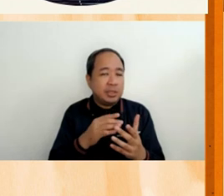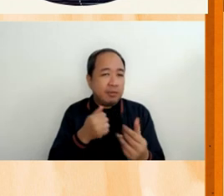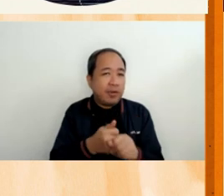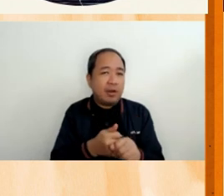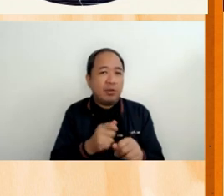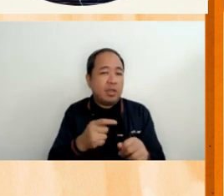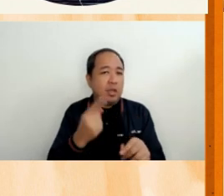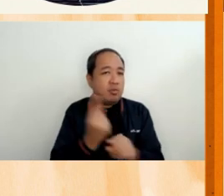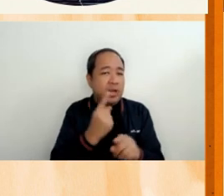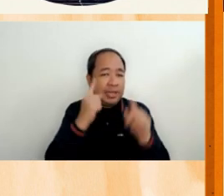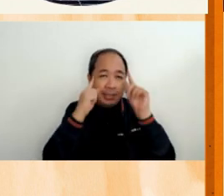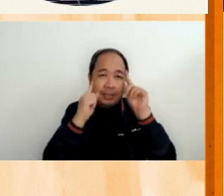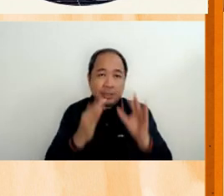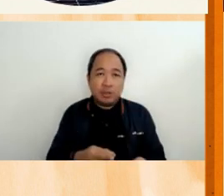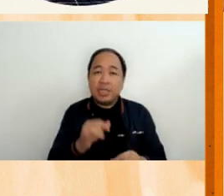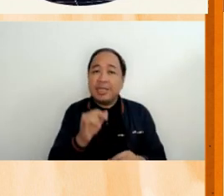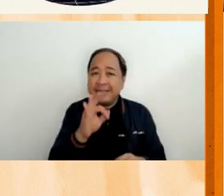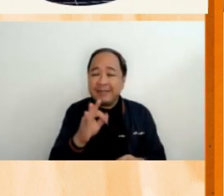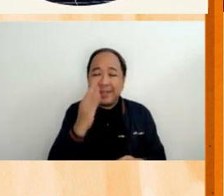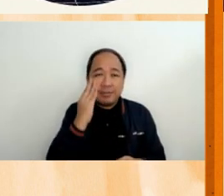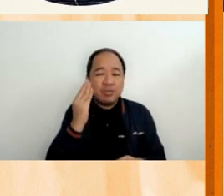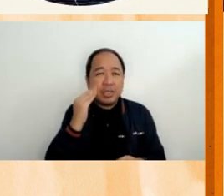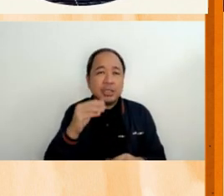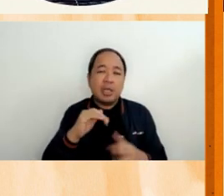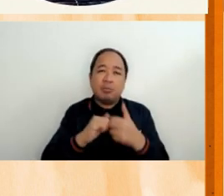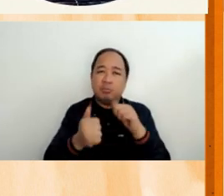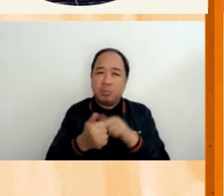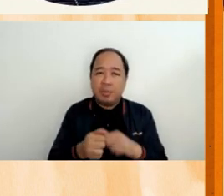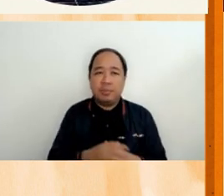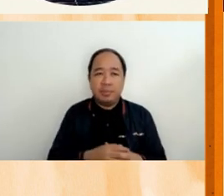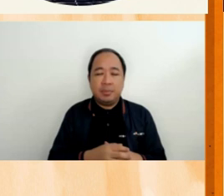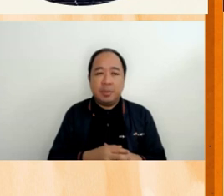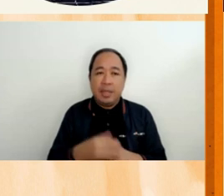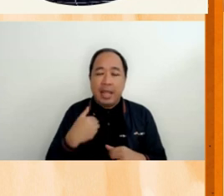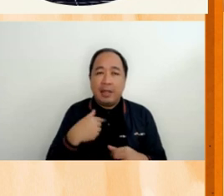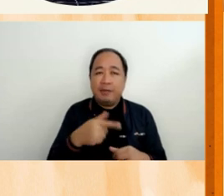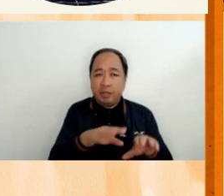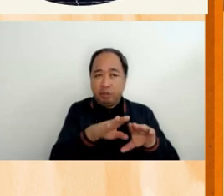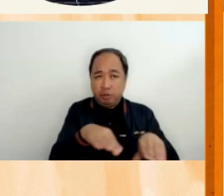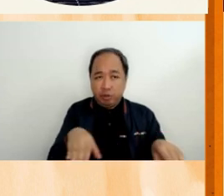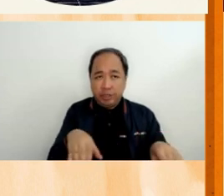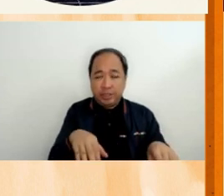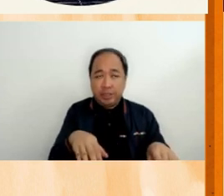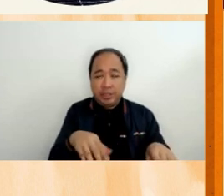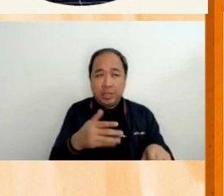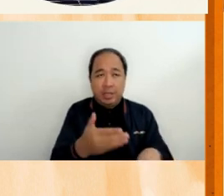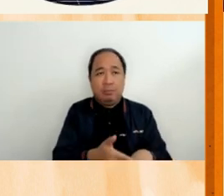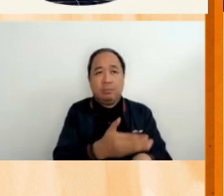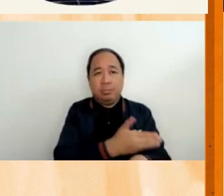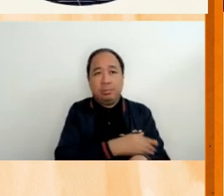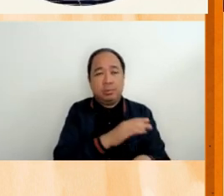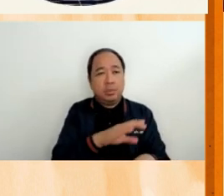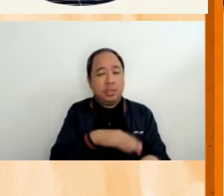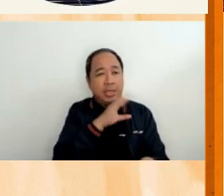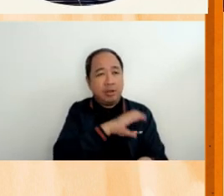when faced with difficult situations. So we help children develop or build character by